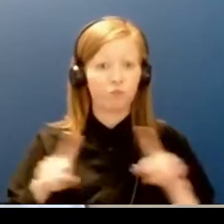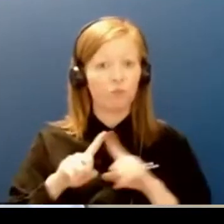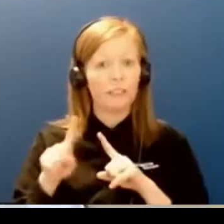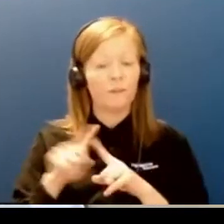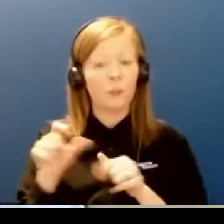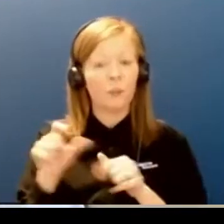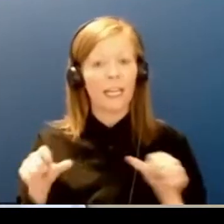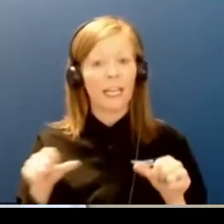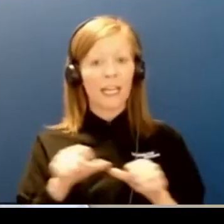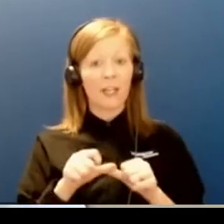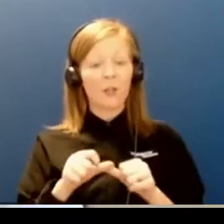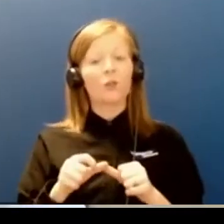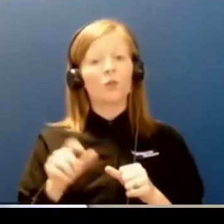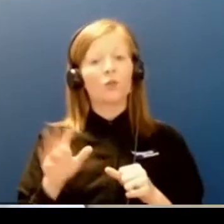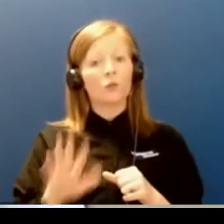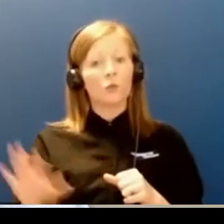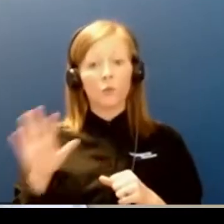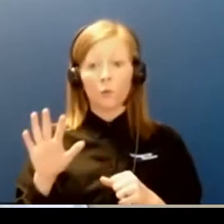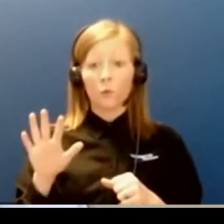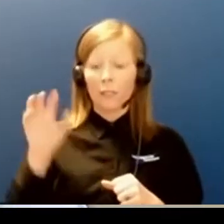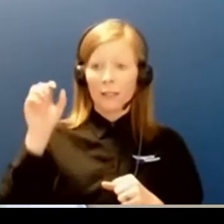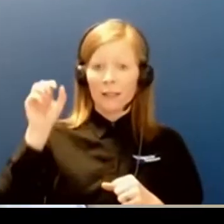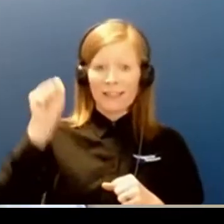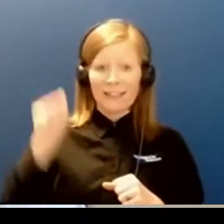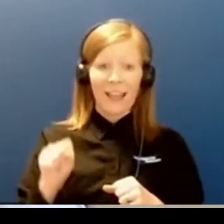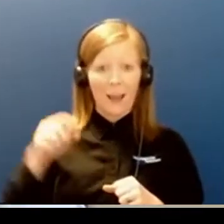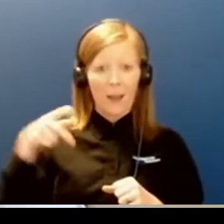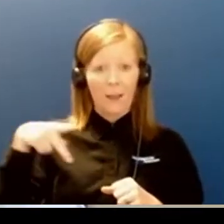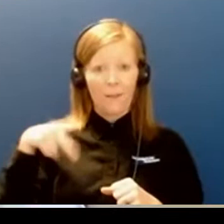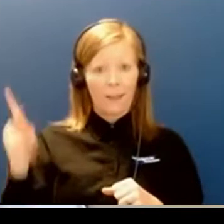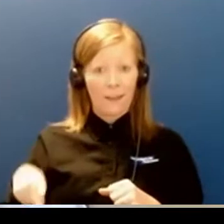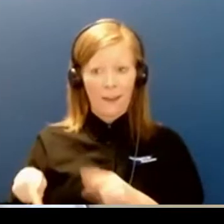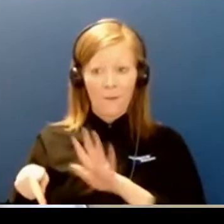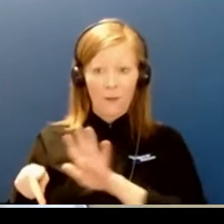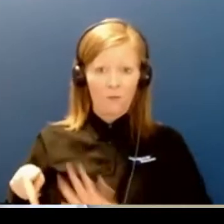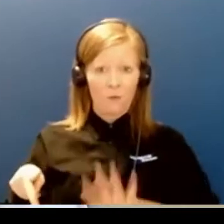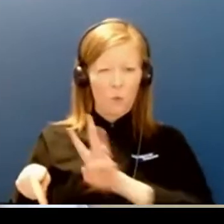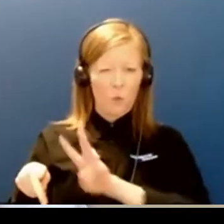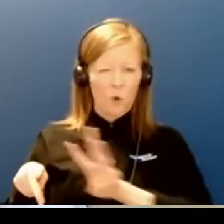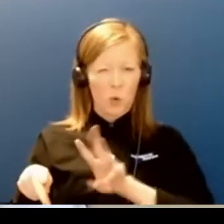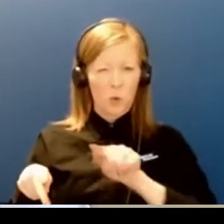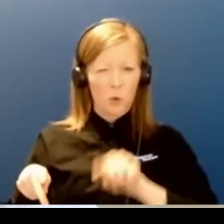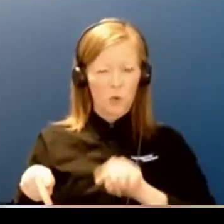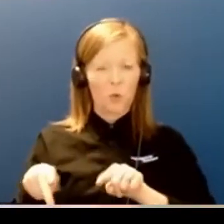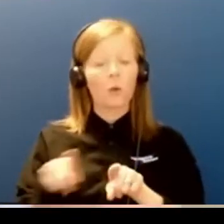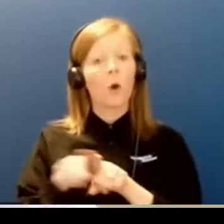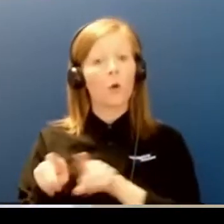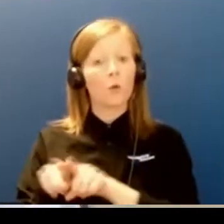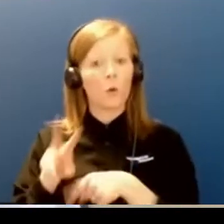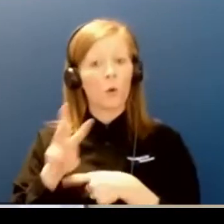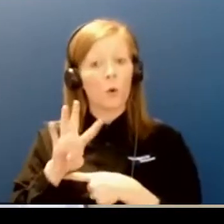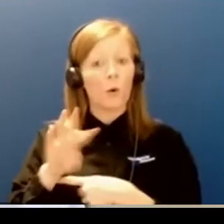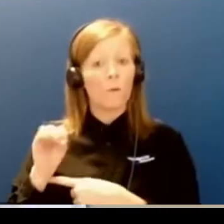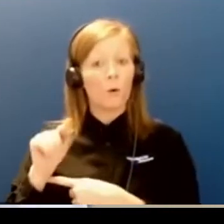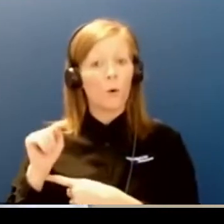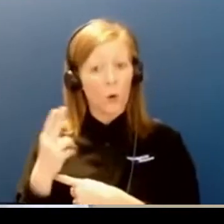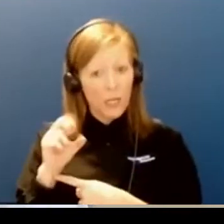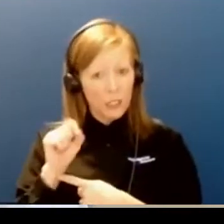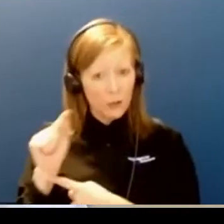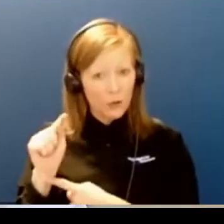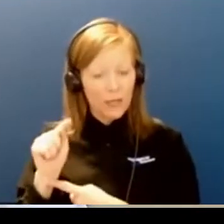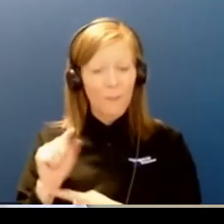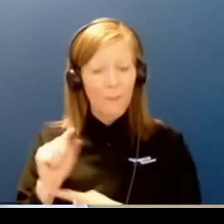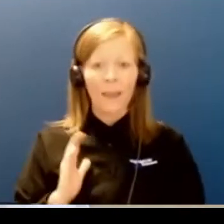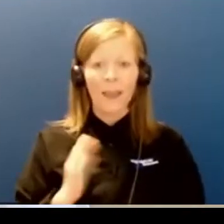South Philadelphia, as well as at 40th Street, our parent home here at Penn